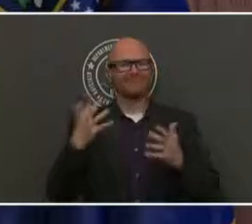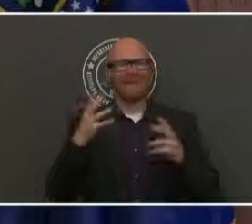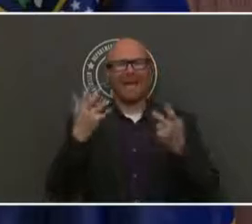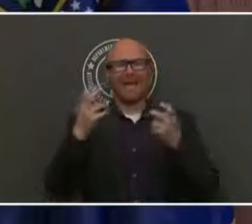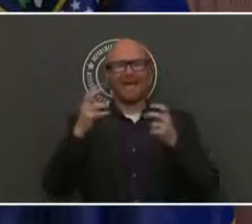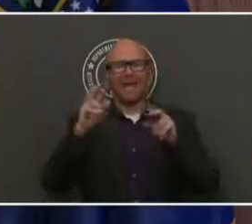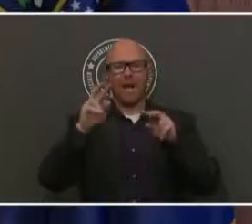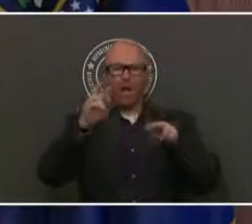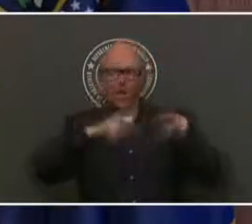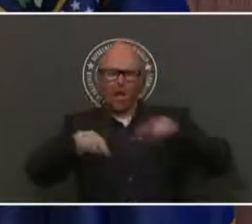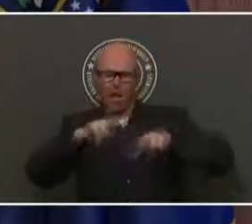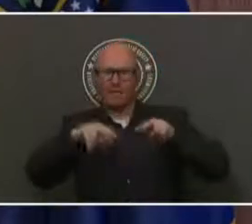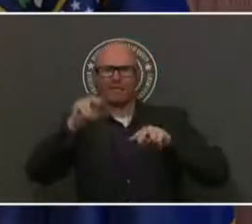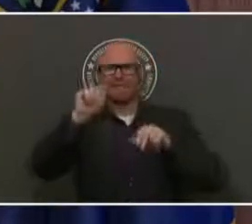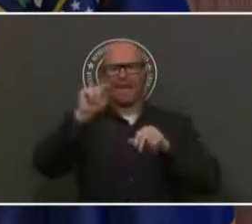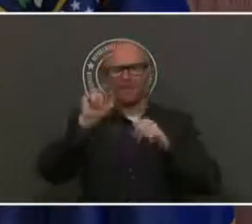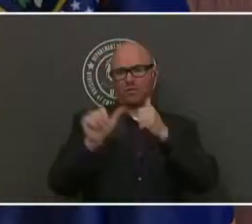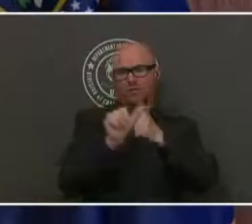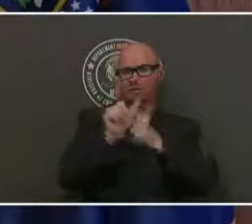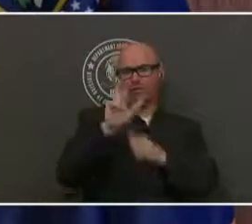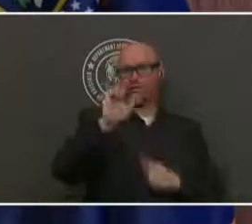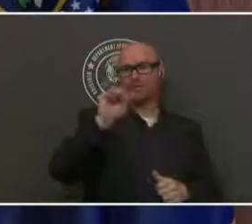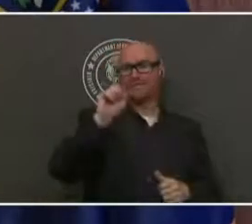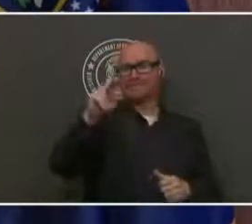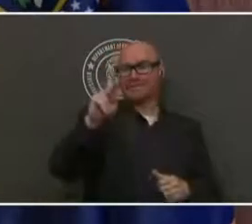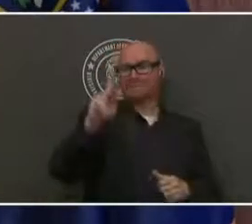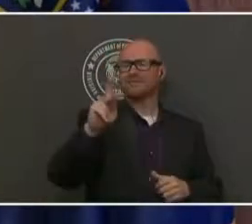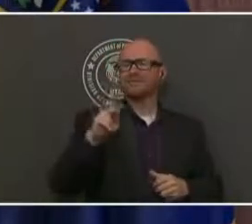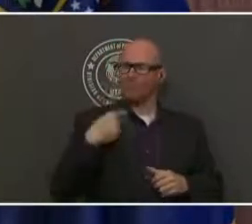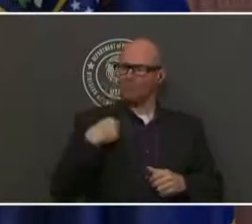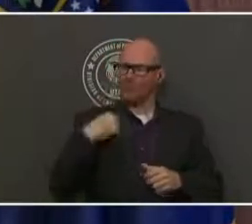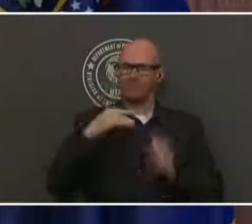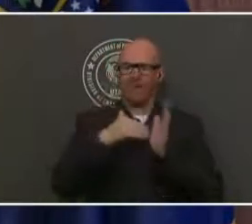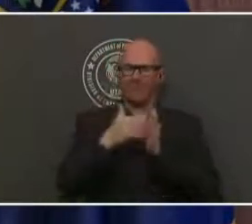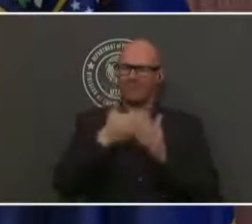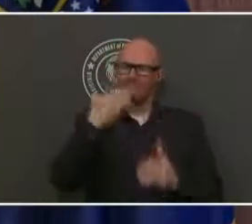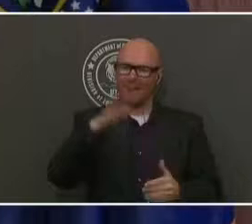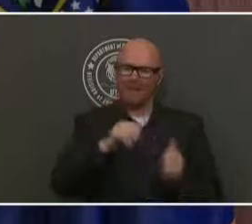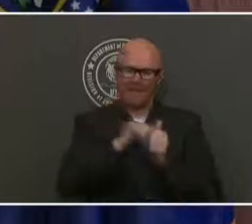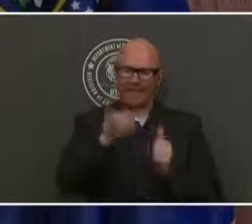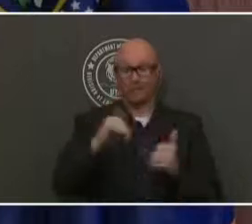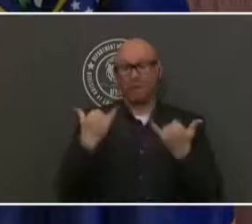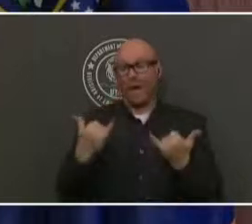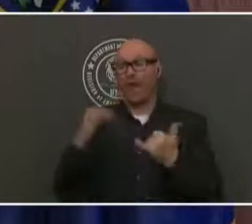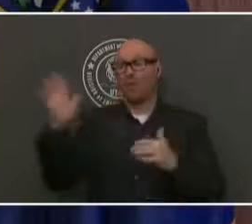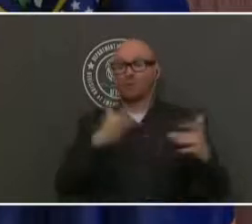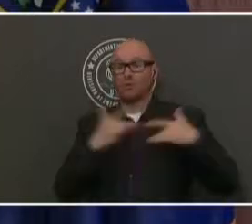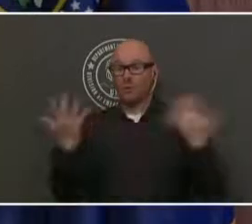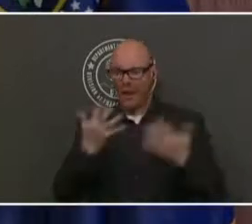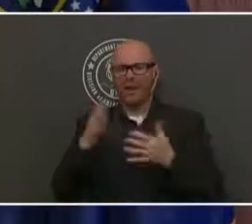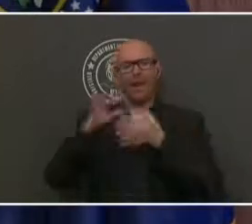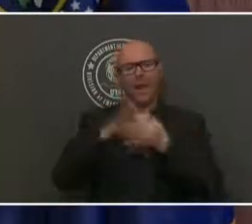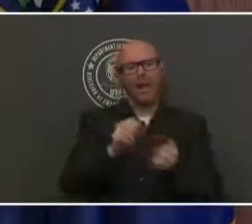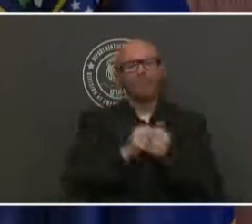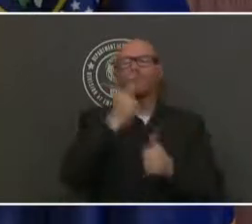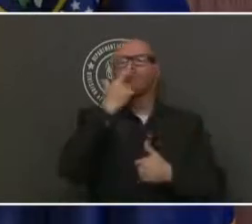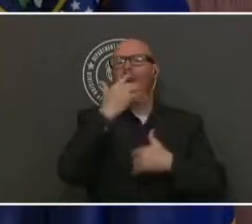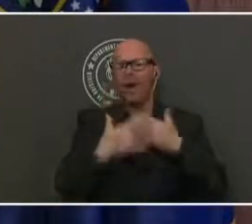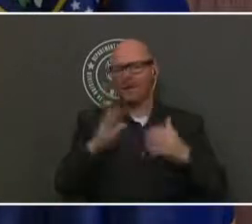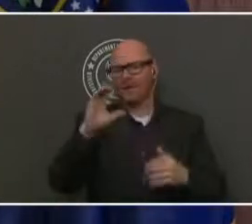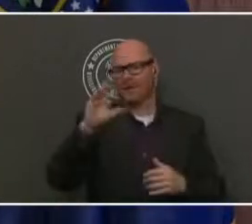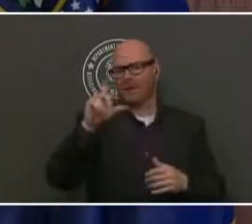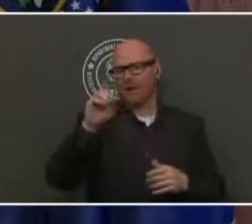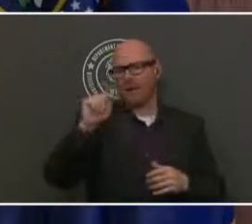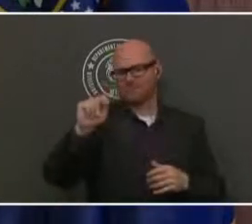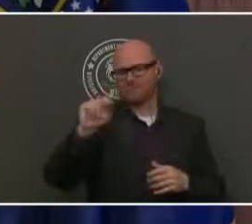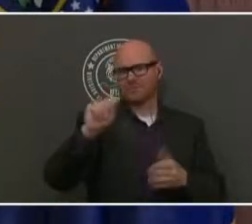if you look at the numbers, the numbers with this clotting issue that they're concerned about, the numbers are